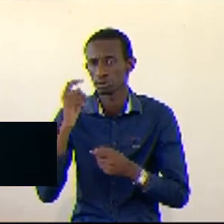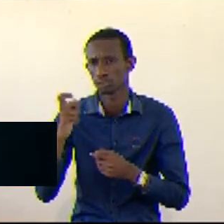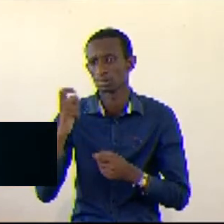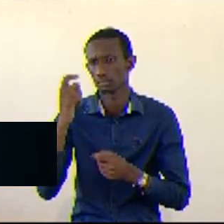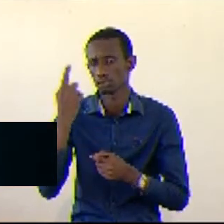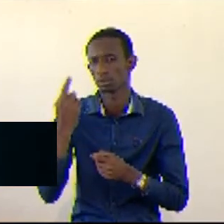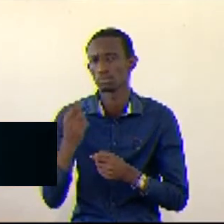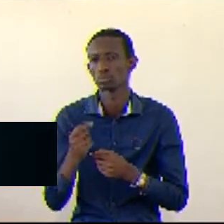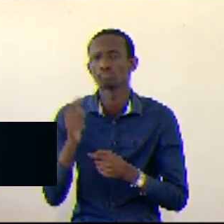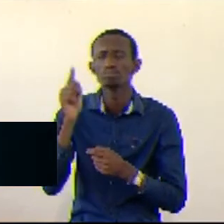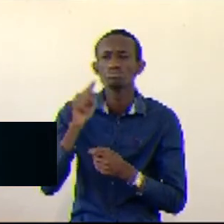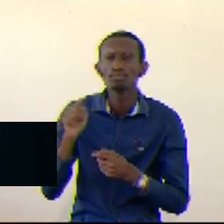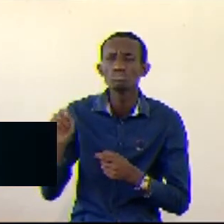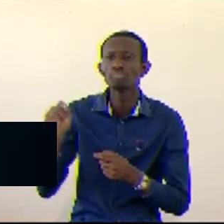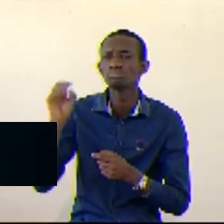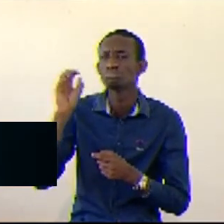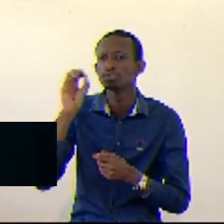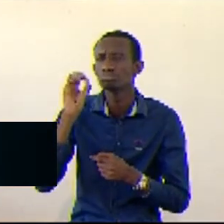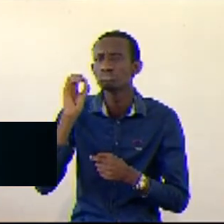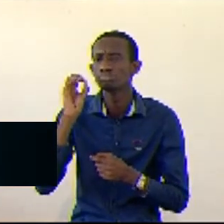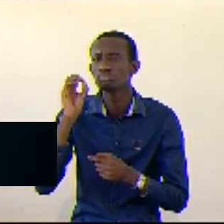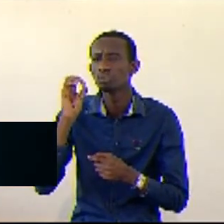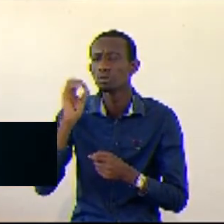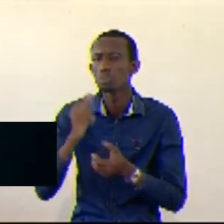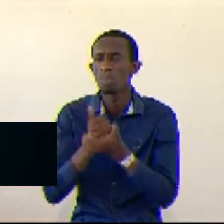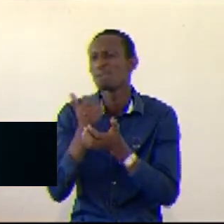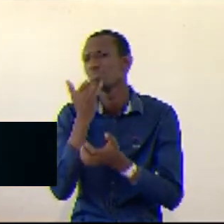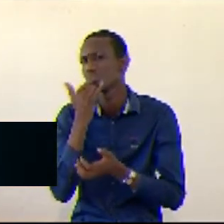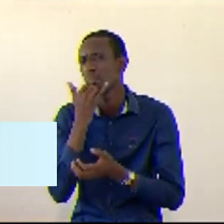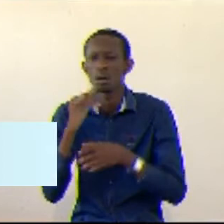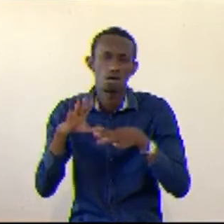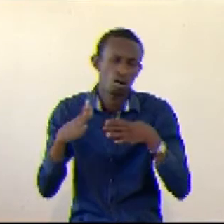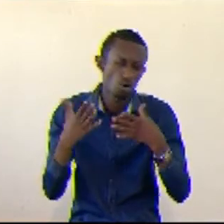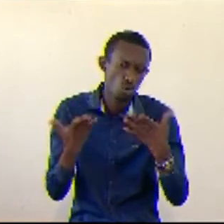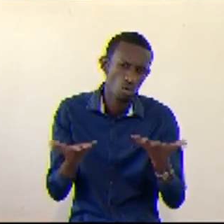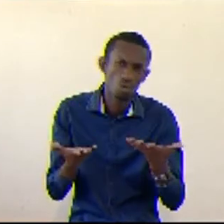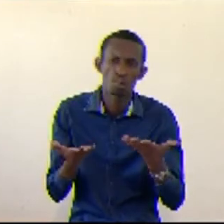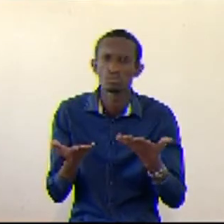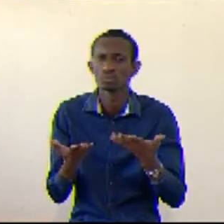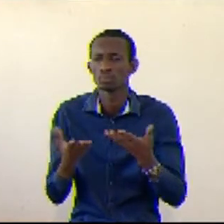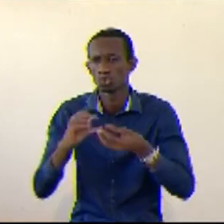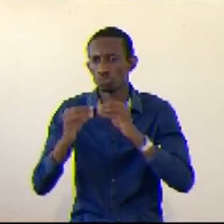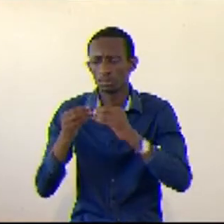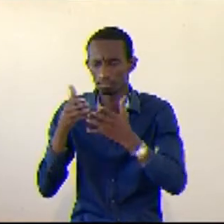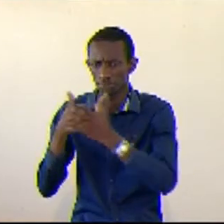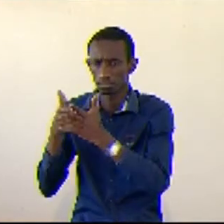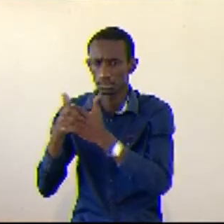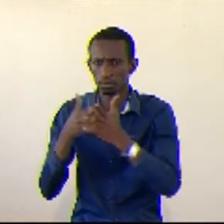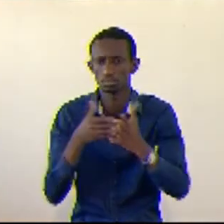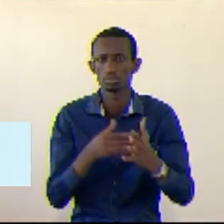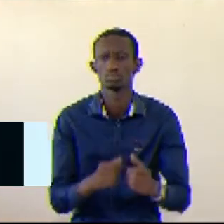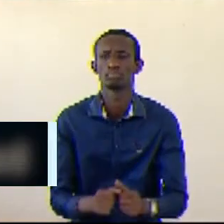given error or tolerance limit, tolerance